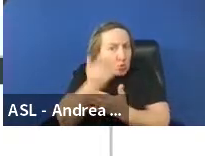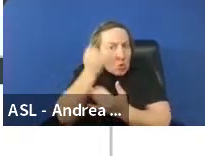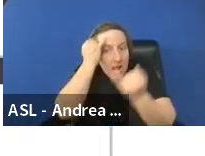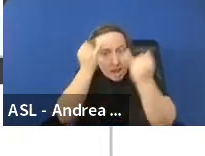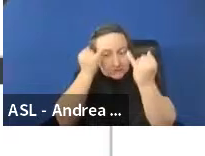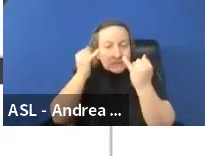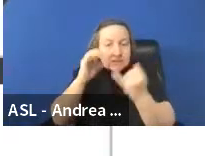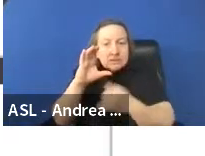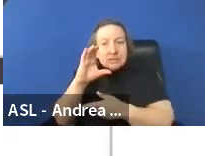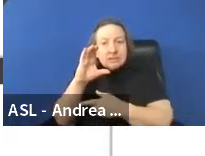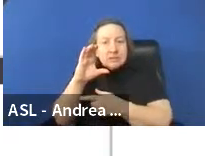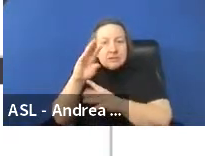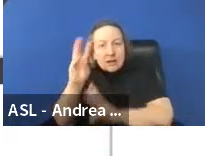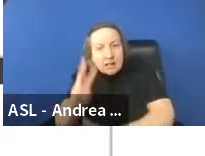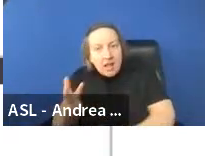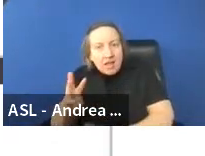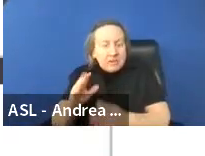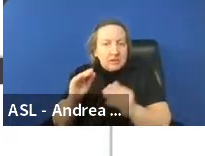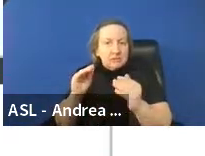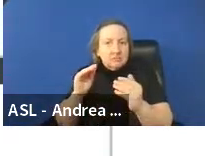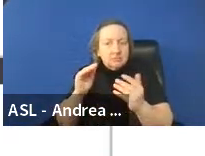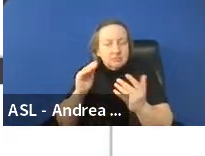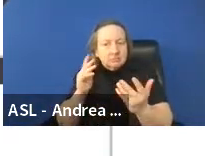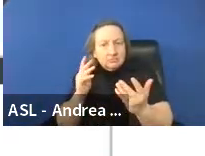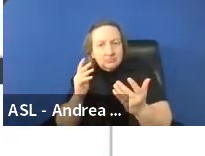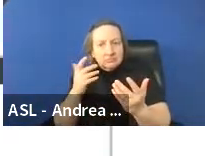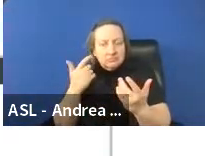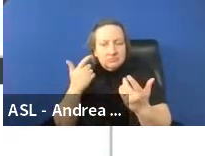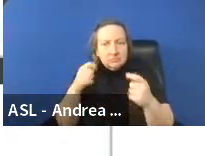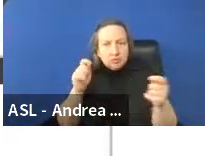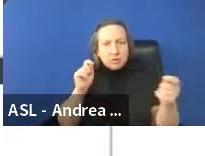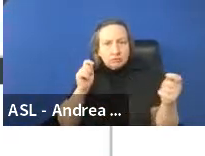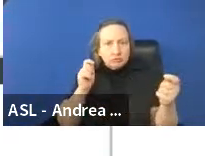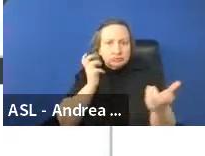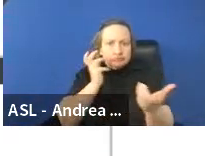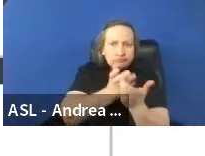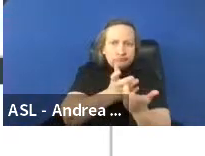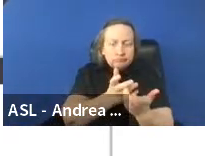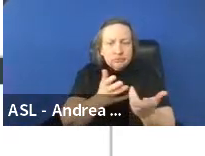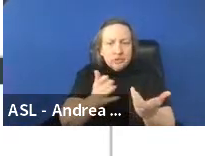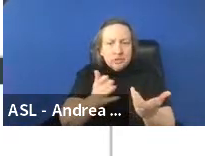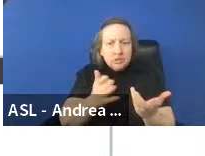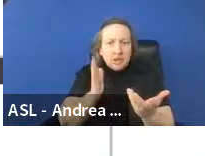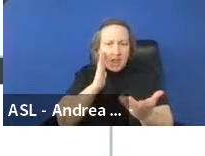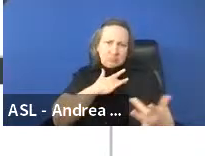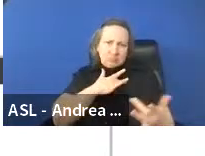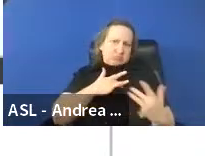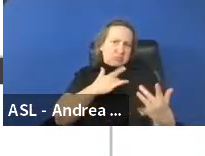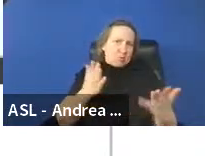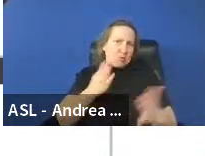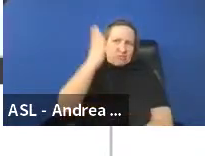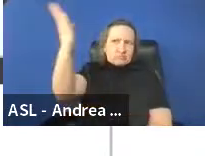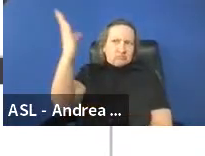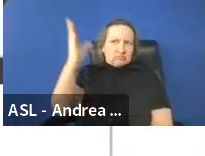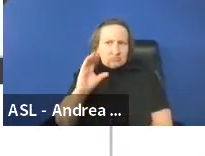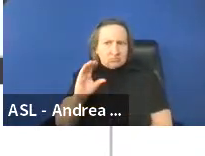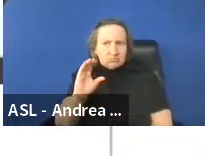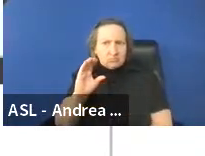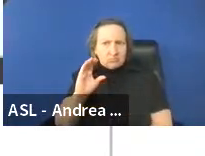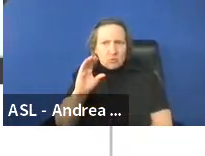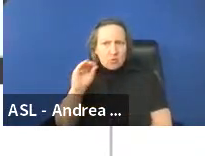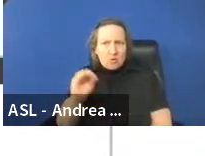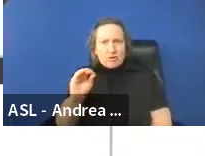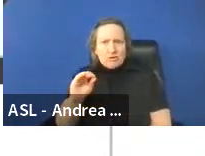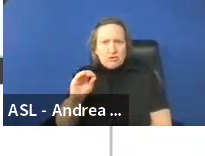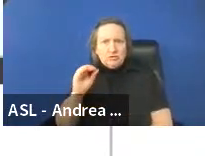climate mitigation, then I will be very concerned about what you present to the Oregon Transportation Commission and to the other